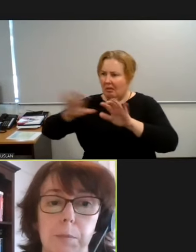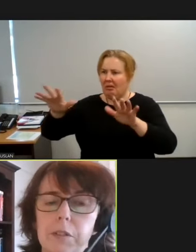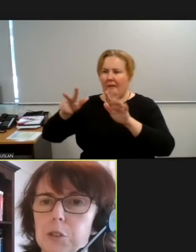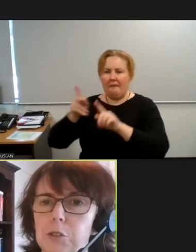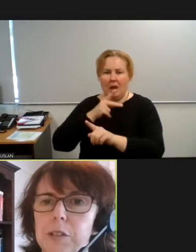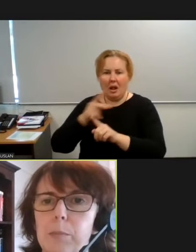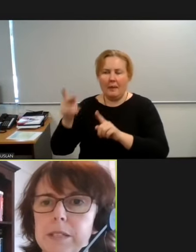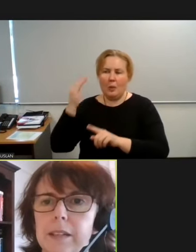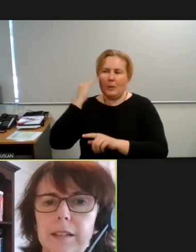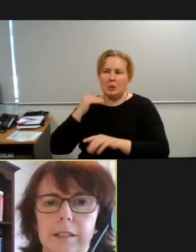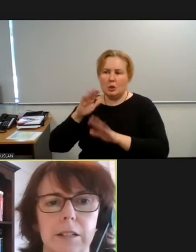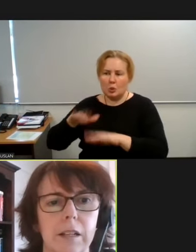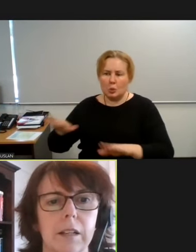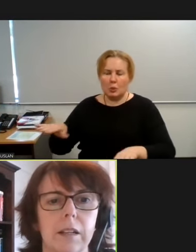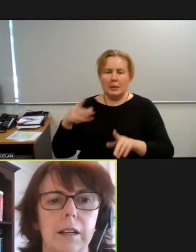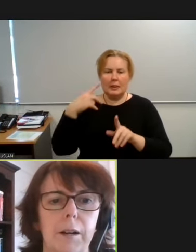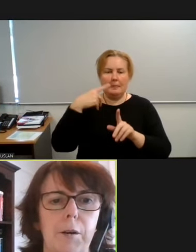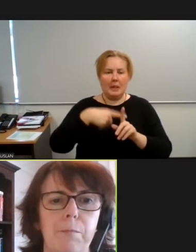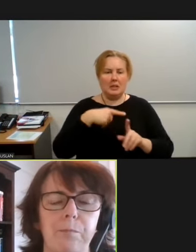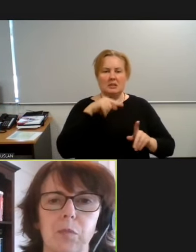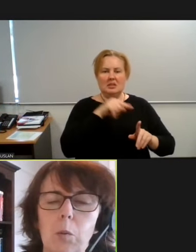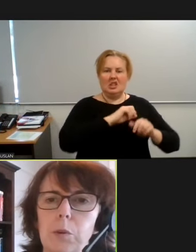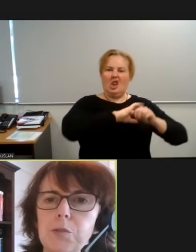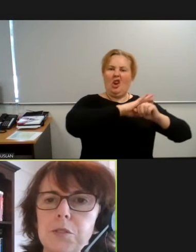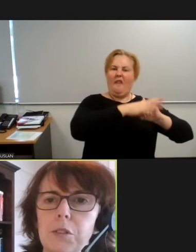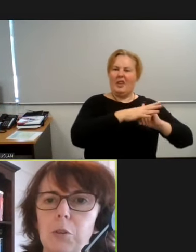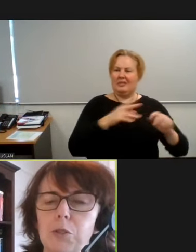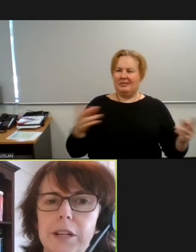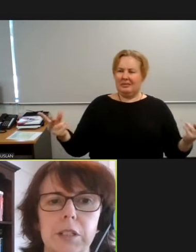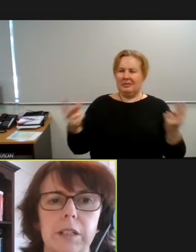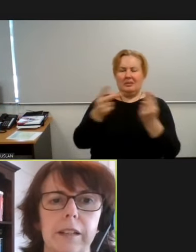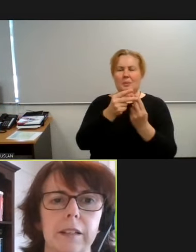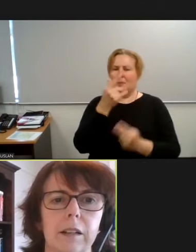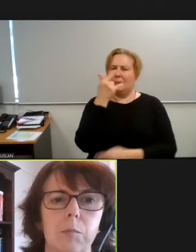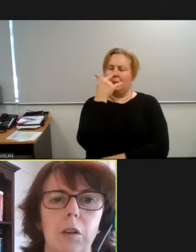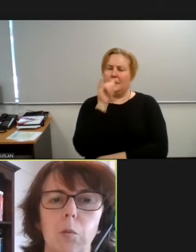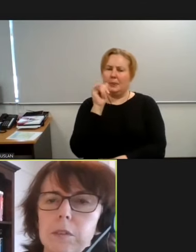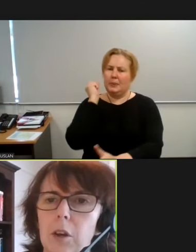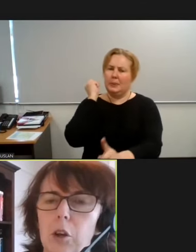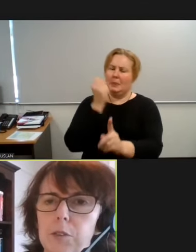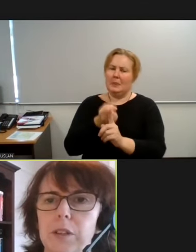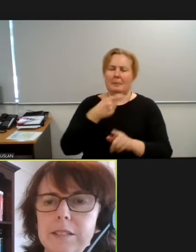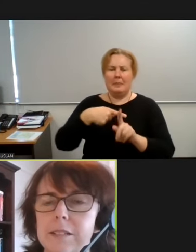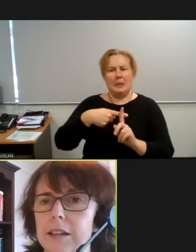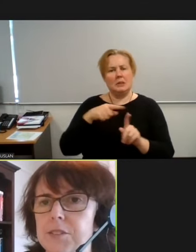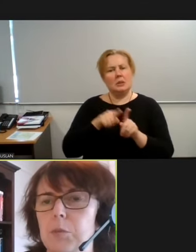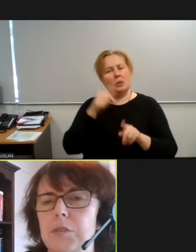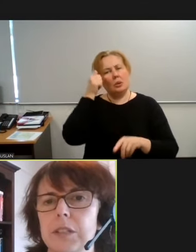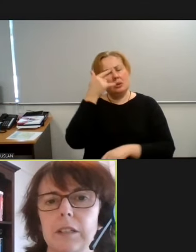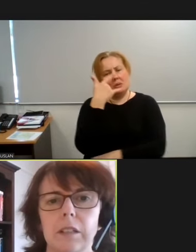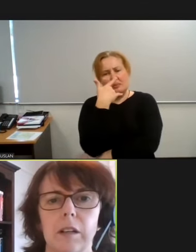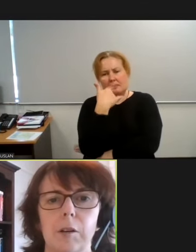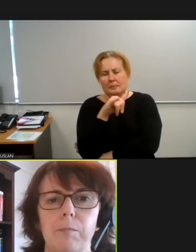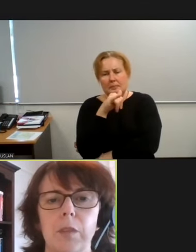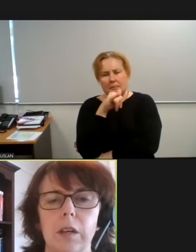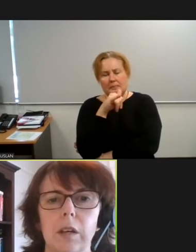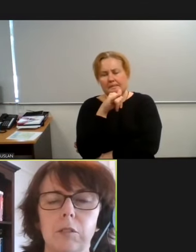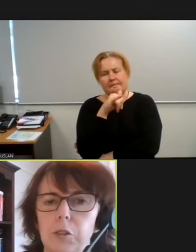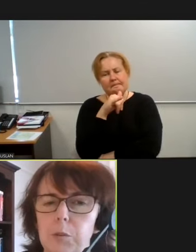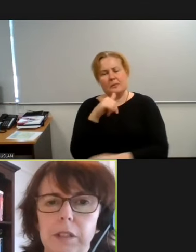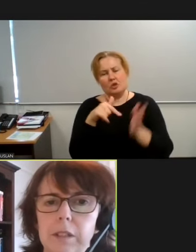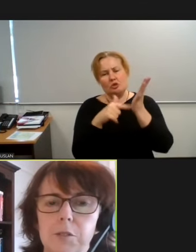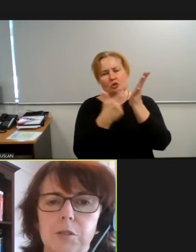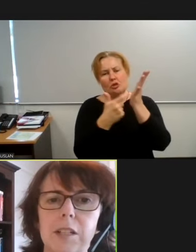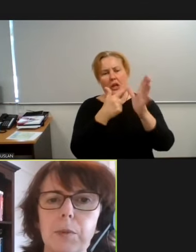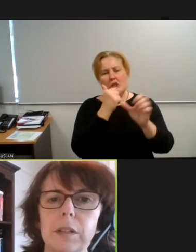consequences for women and children in particular. And we also know, tragically, along with the COVID-related deaths that we've seen,